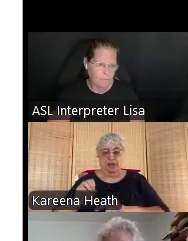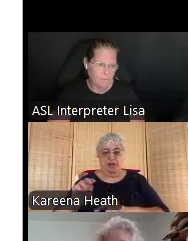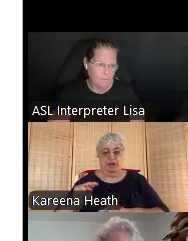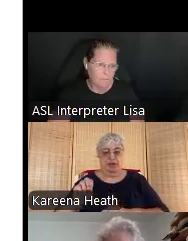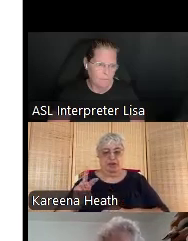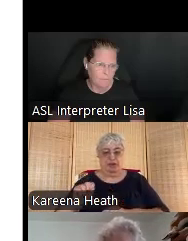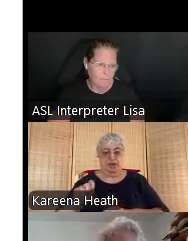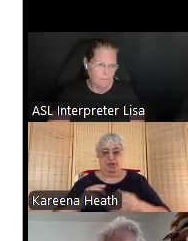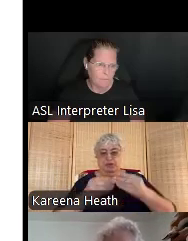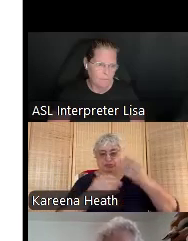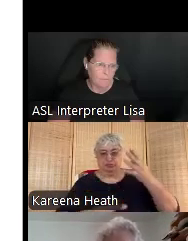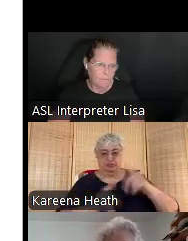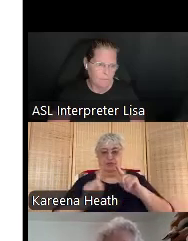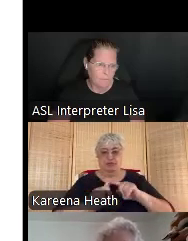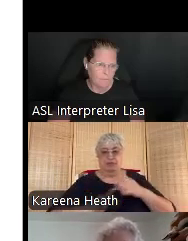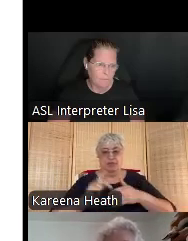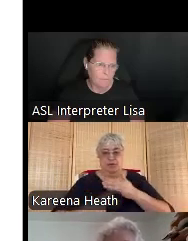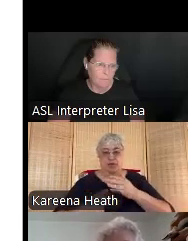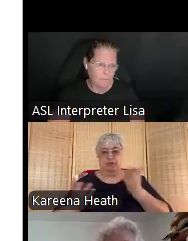information about all of these programs and services,